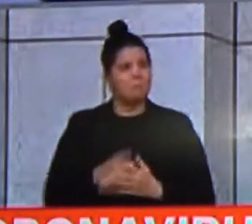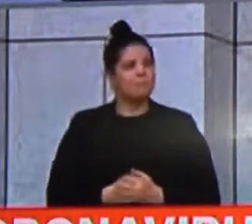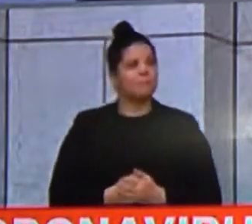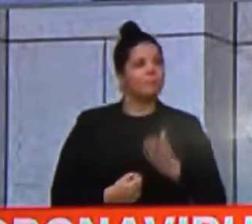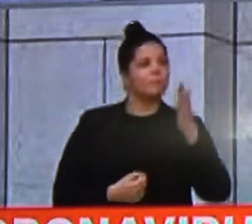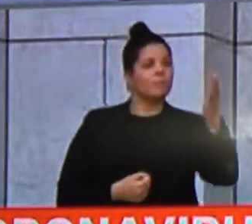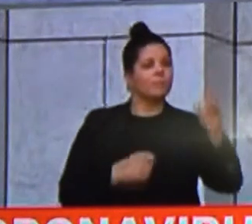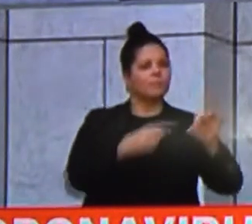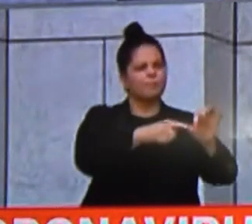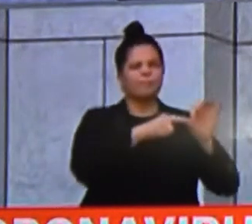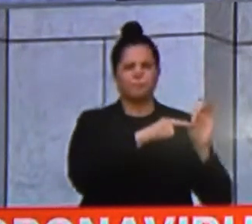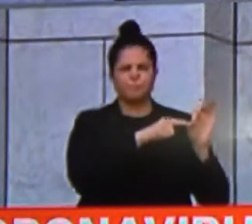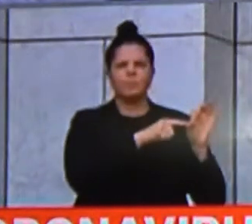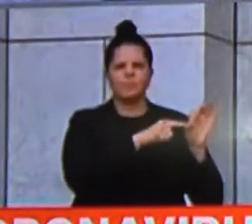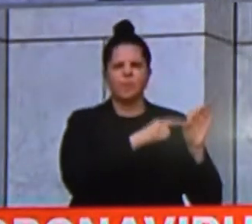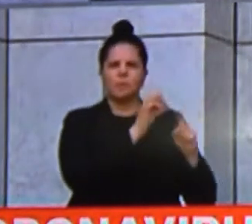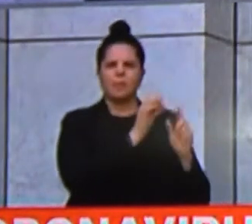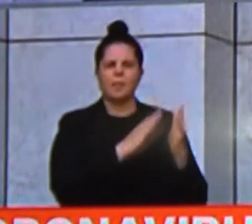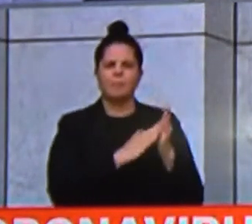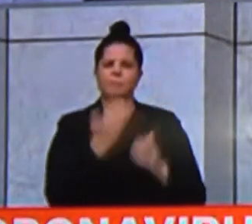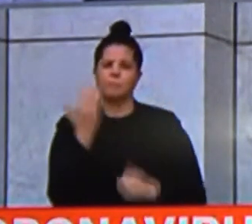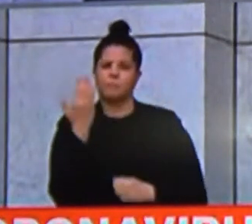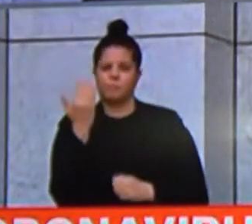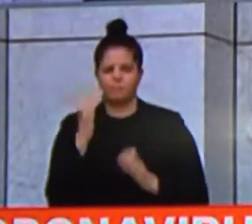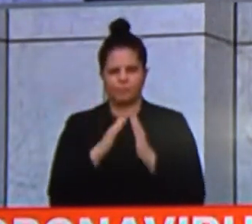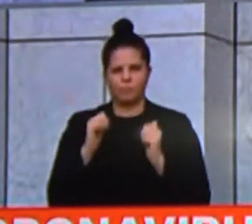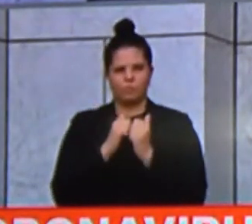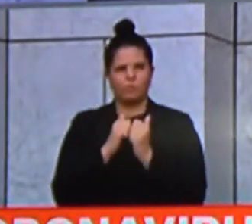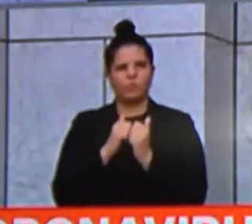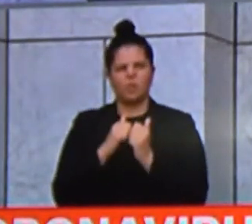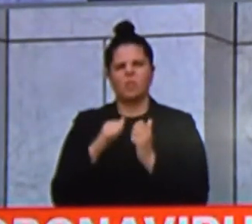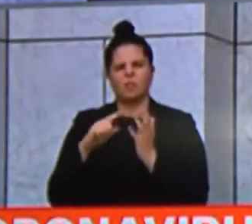And just for people out there watching who may not have heard,